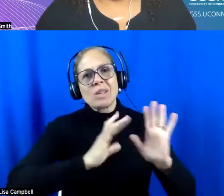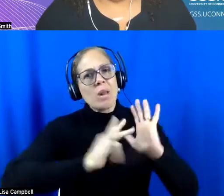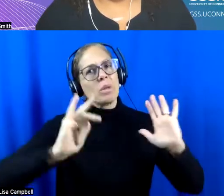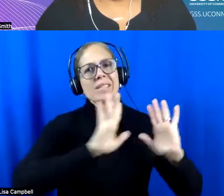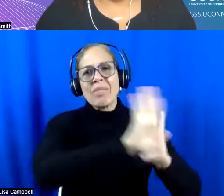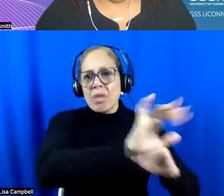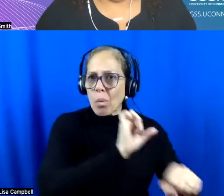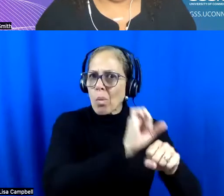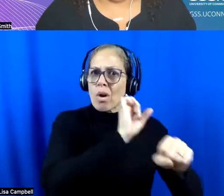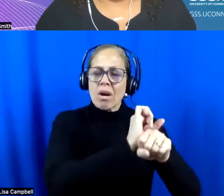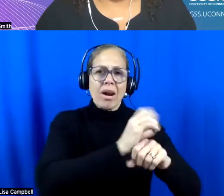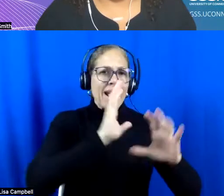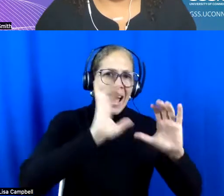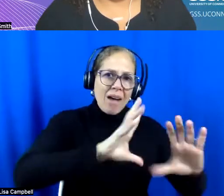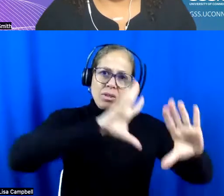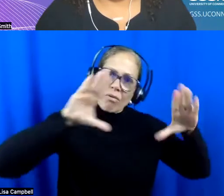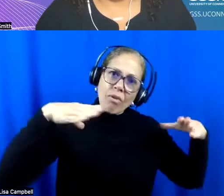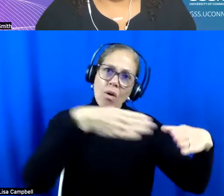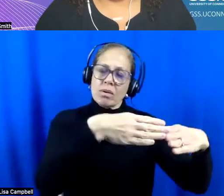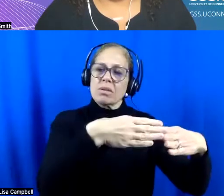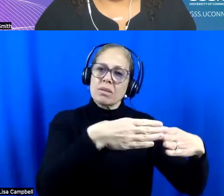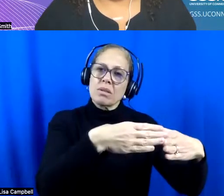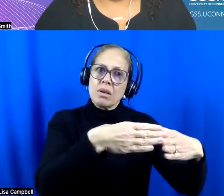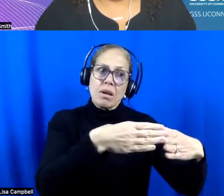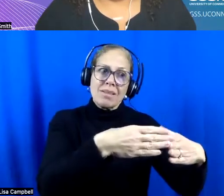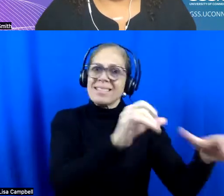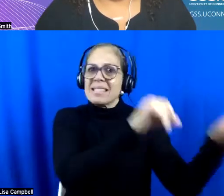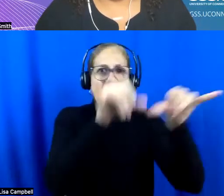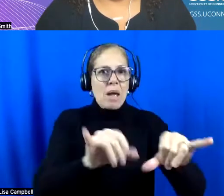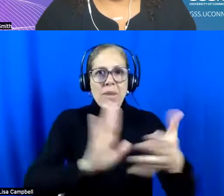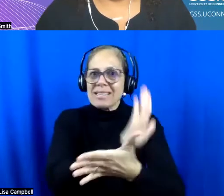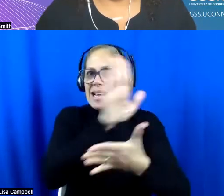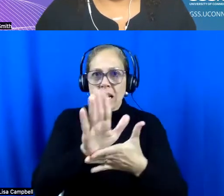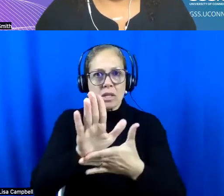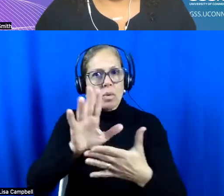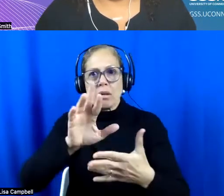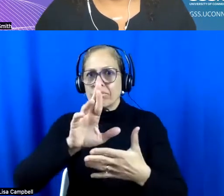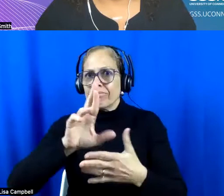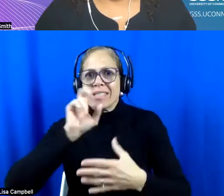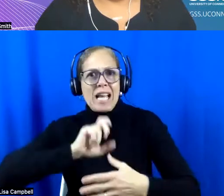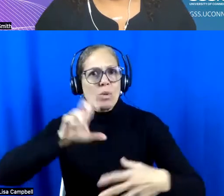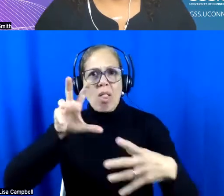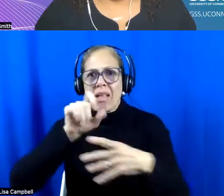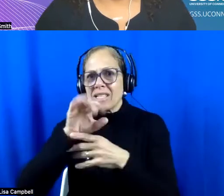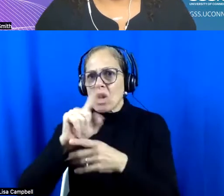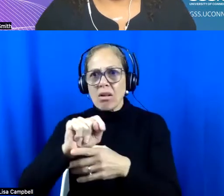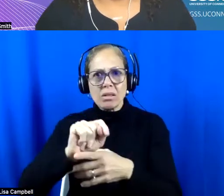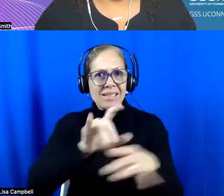work that addresses campus sexual assault, because it is a straight line for so many people.